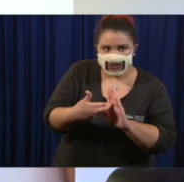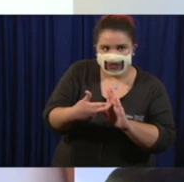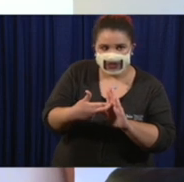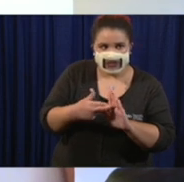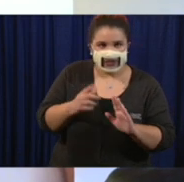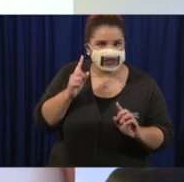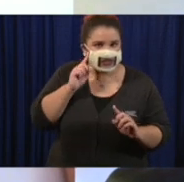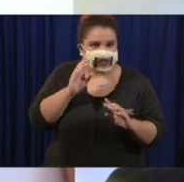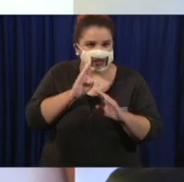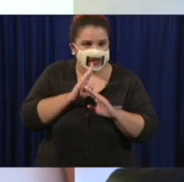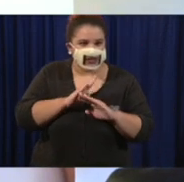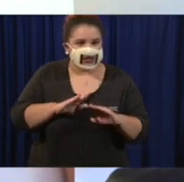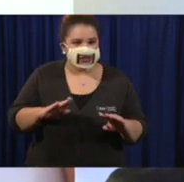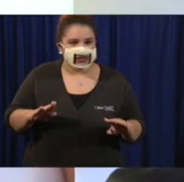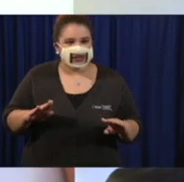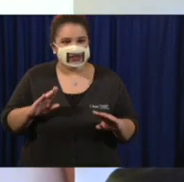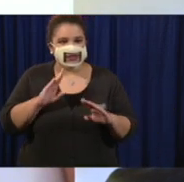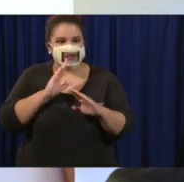Oh,